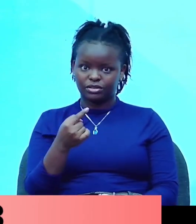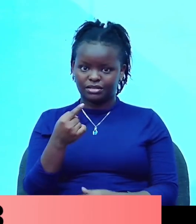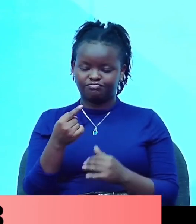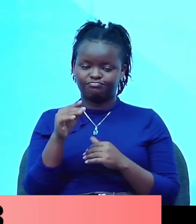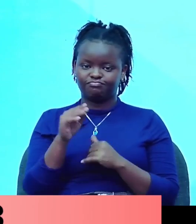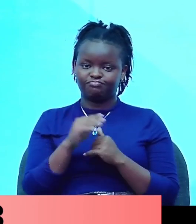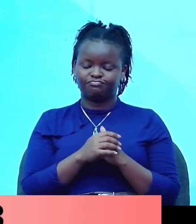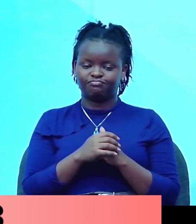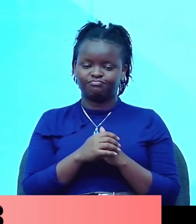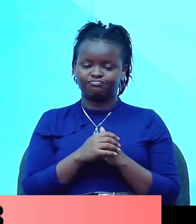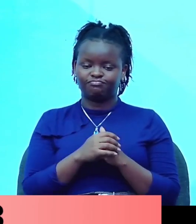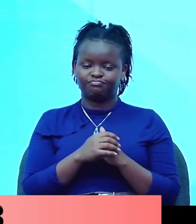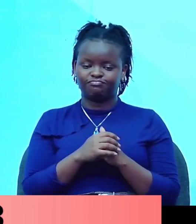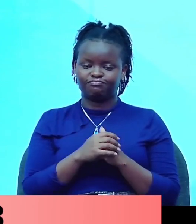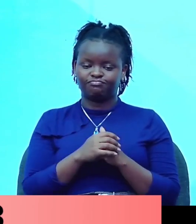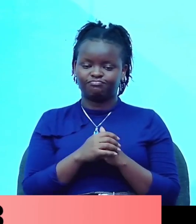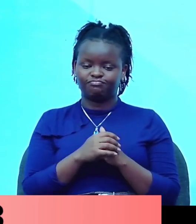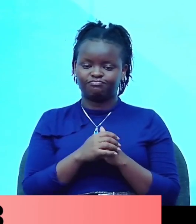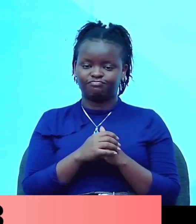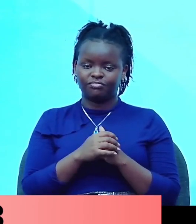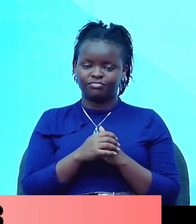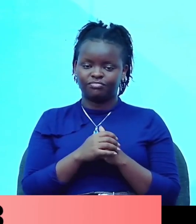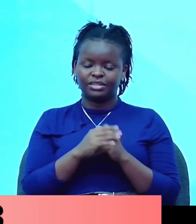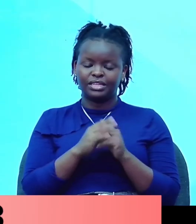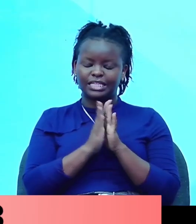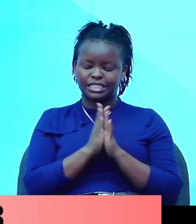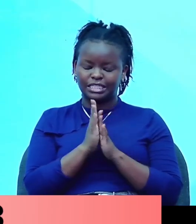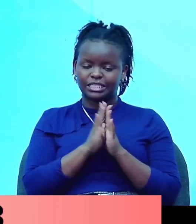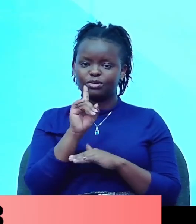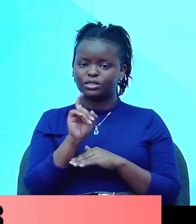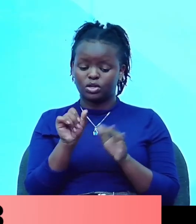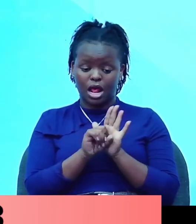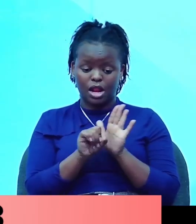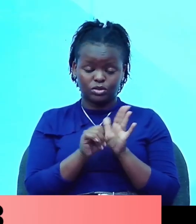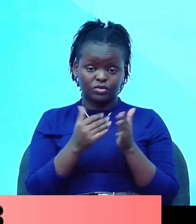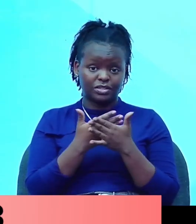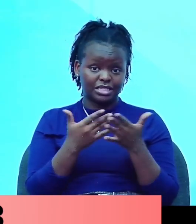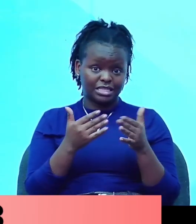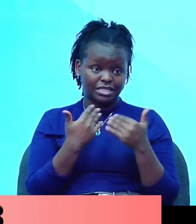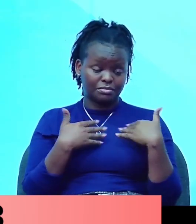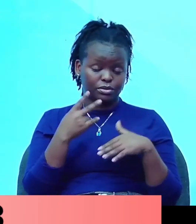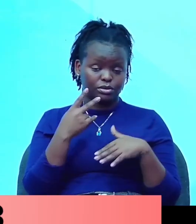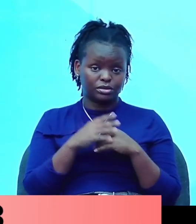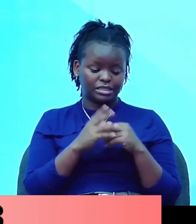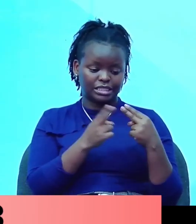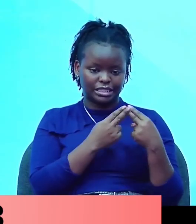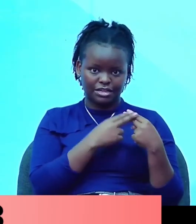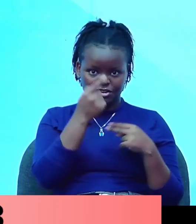so interesting question. Right. A lot of the things people save for,